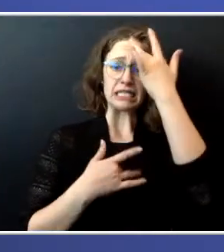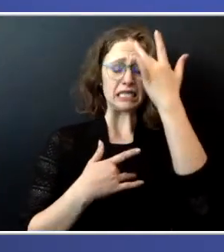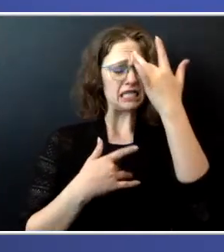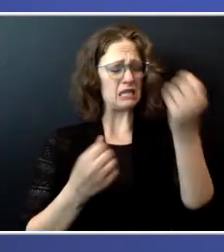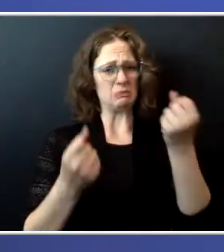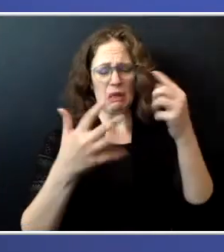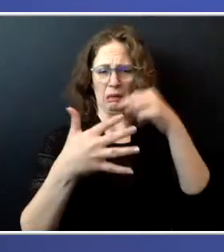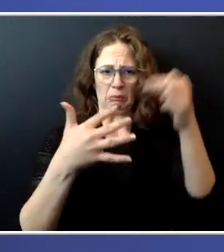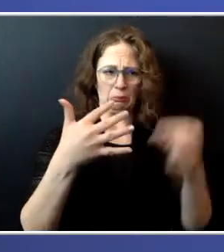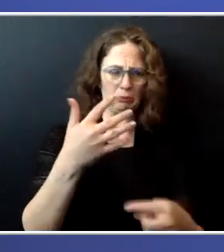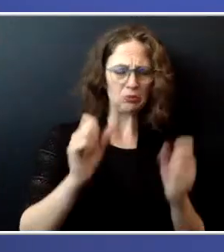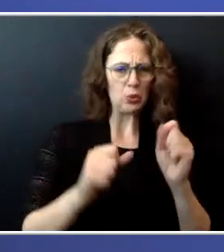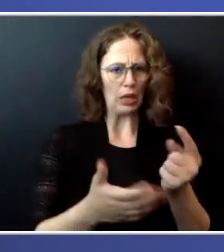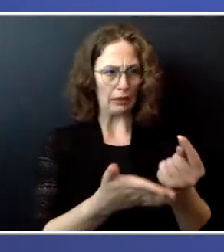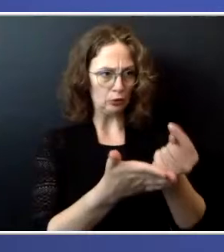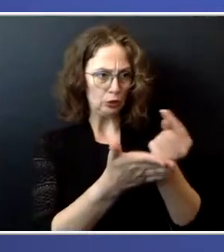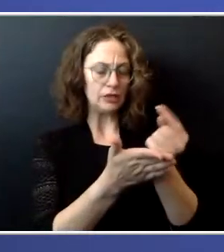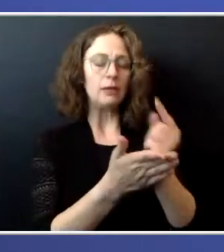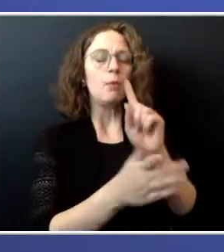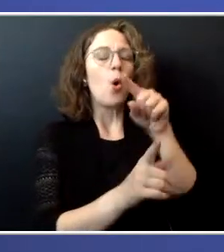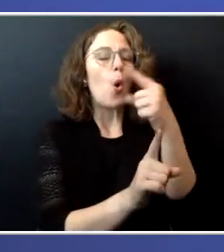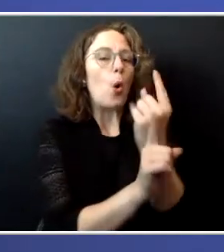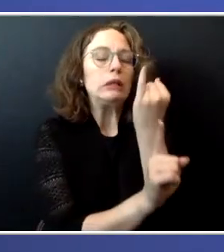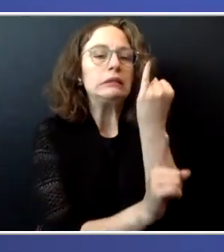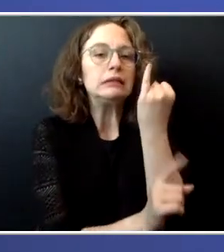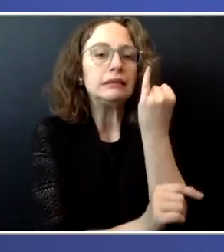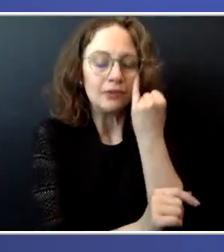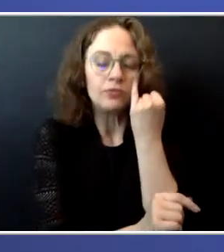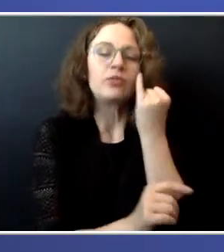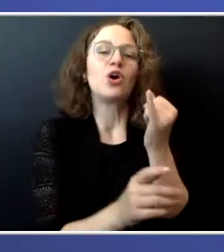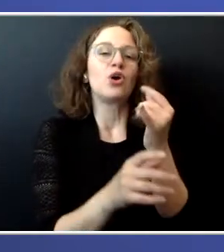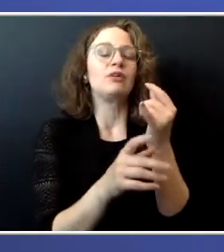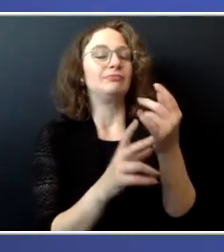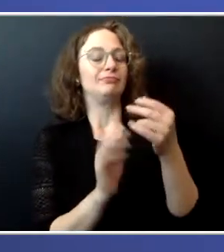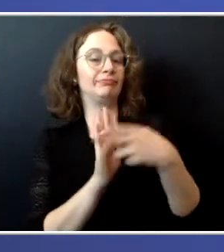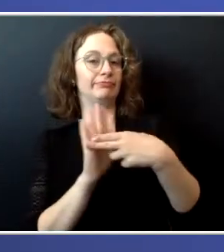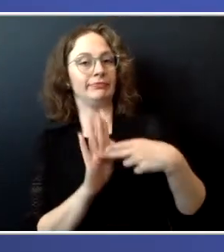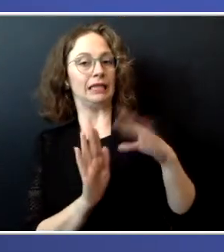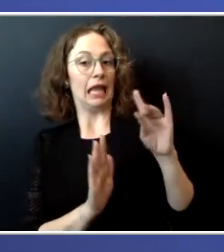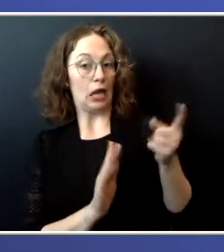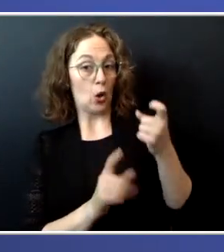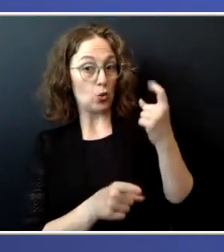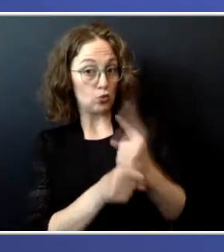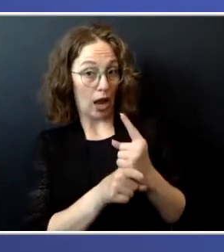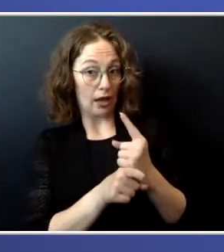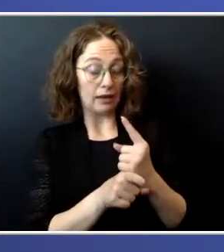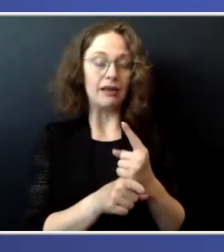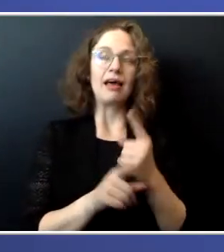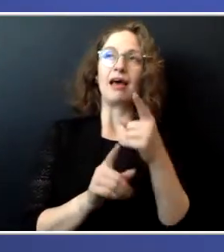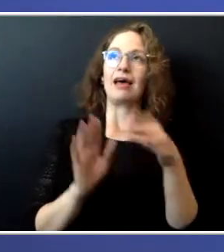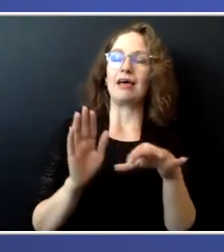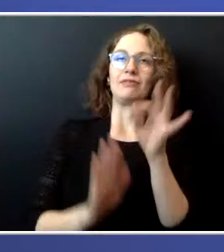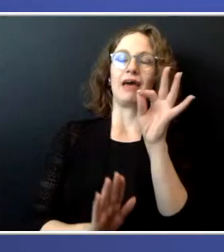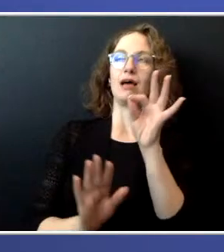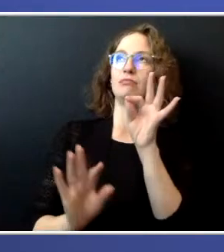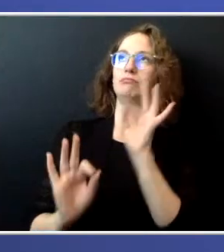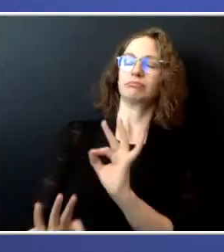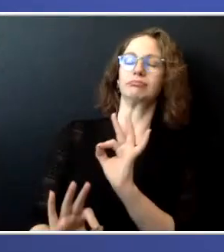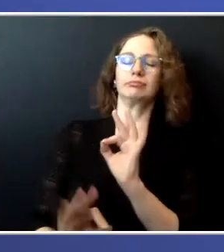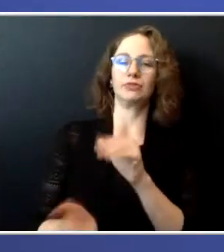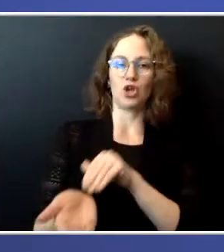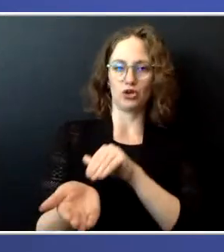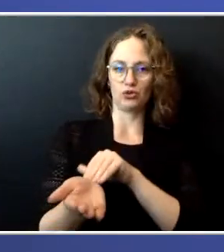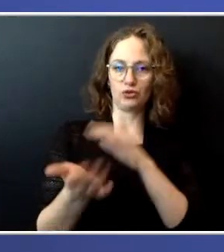the right diagnosis and finds the right doctor. Today, we are learning more about a disease that can be physically and